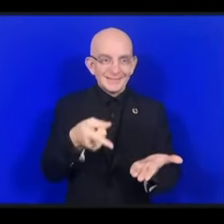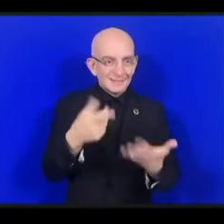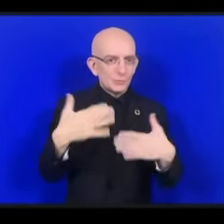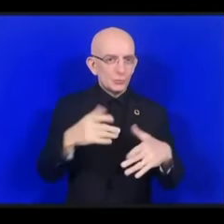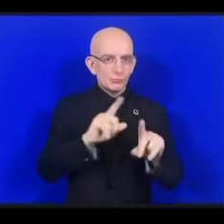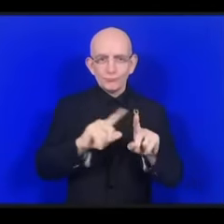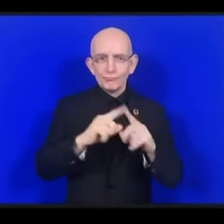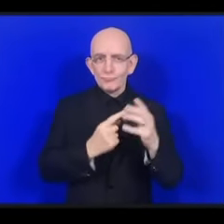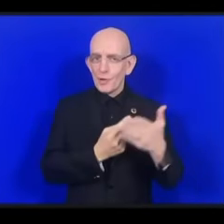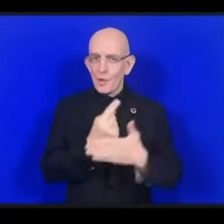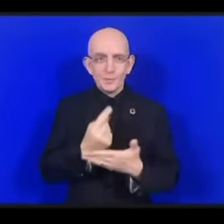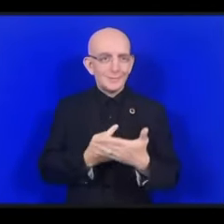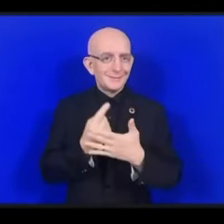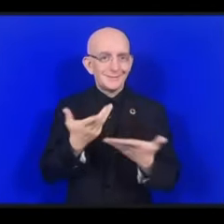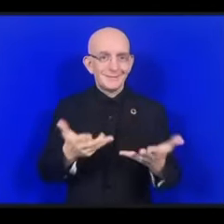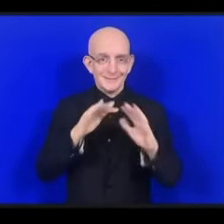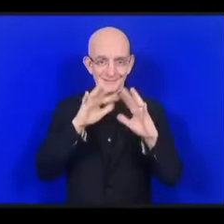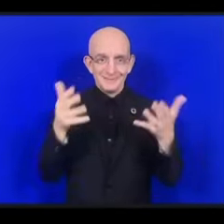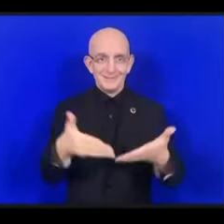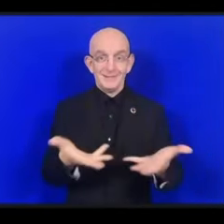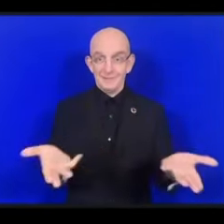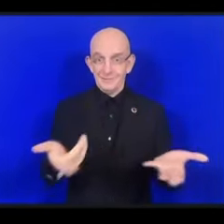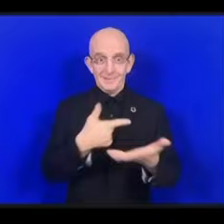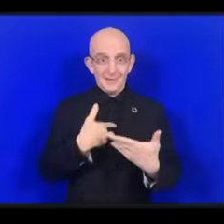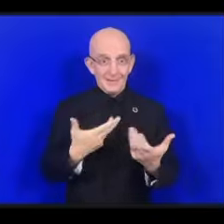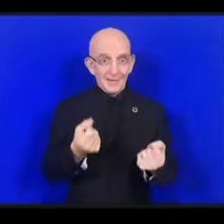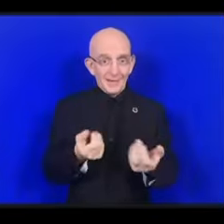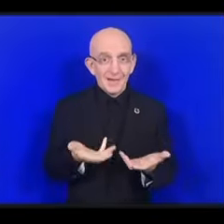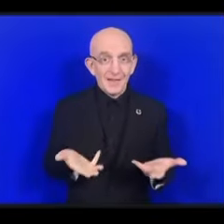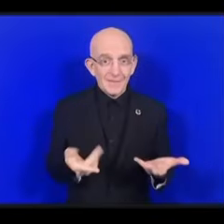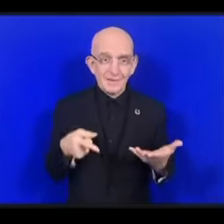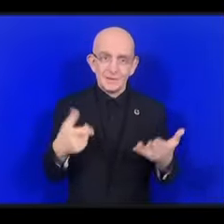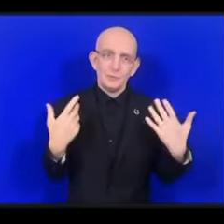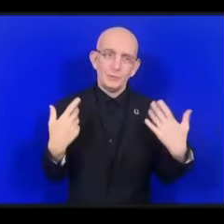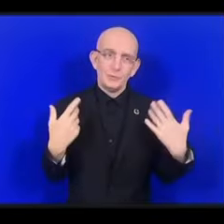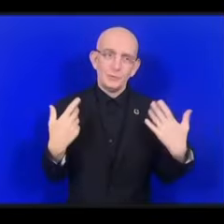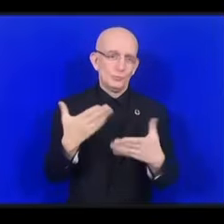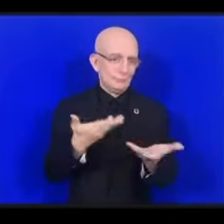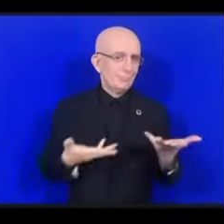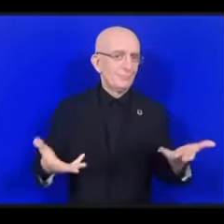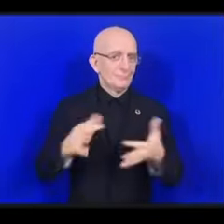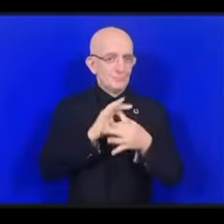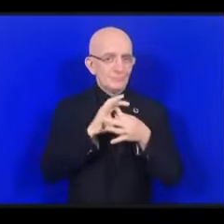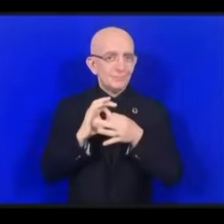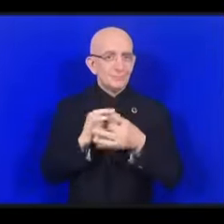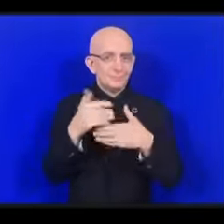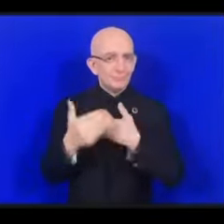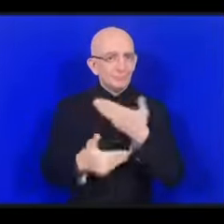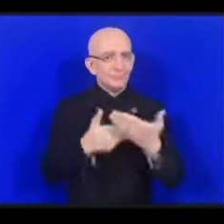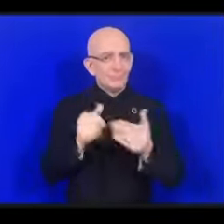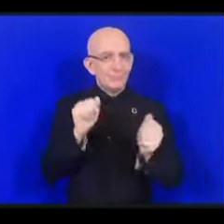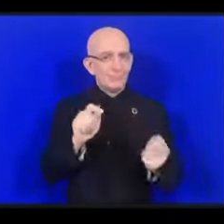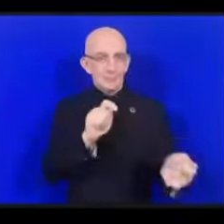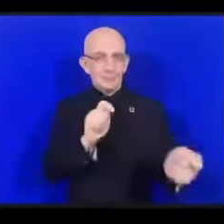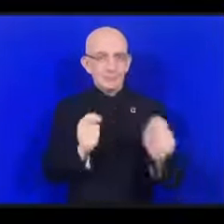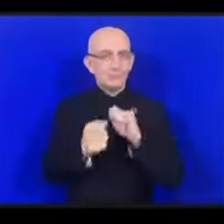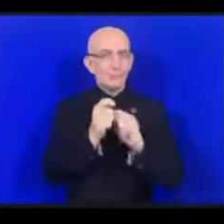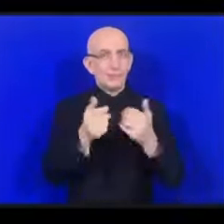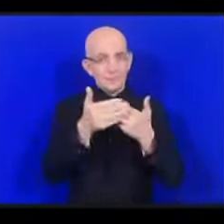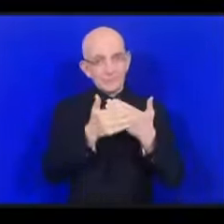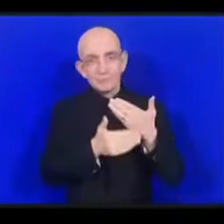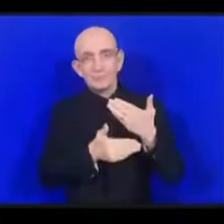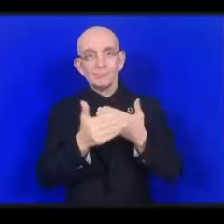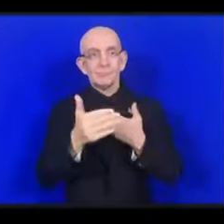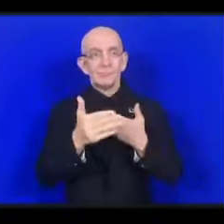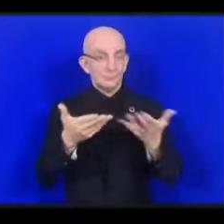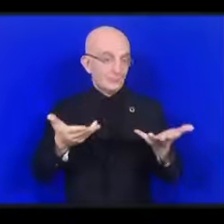to shape a legacy today for future generations tomorrow. With open arms, the Kingdom of Saudi Arabia